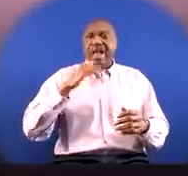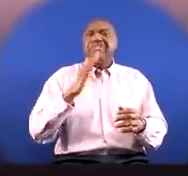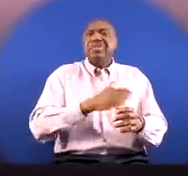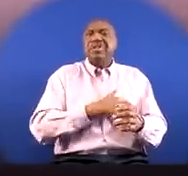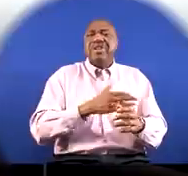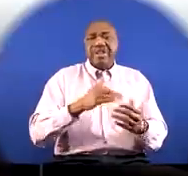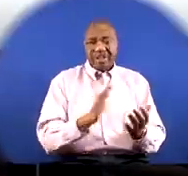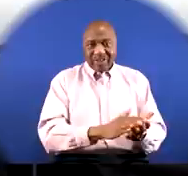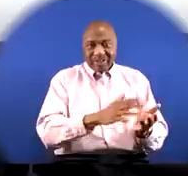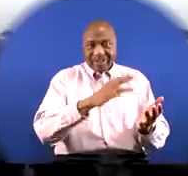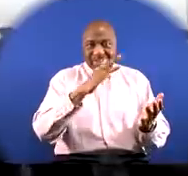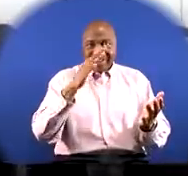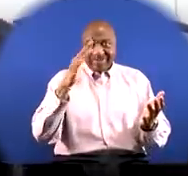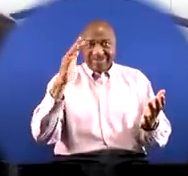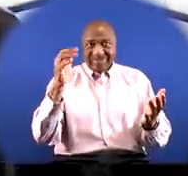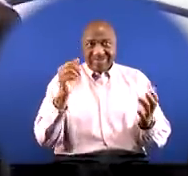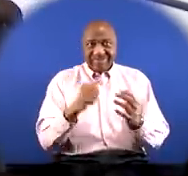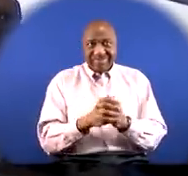I'm singing glory,